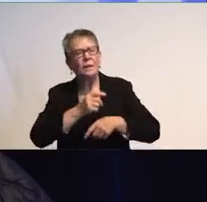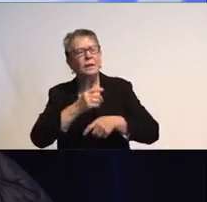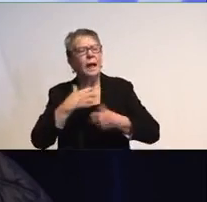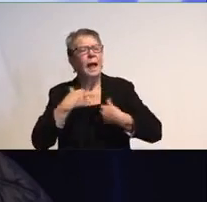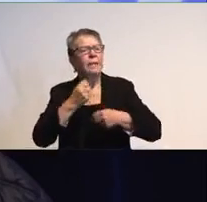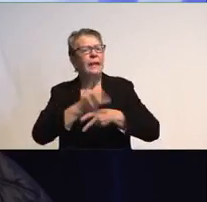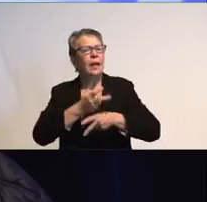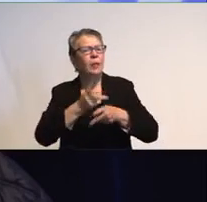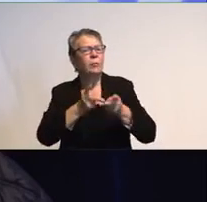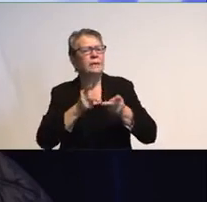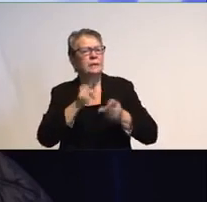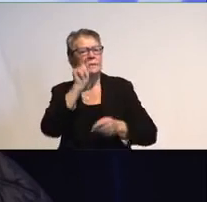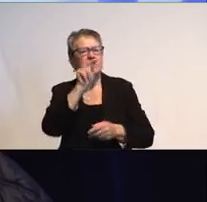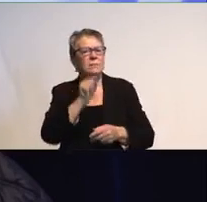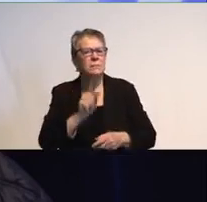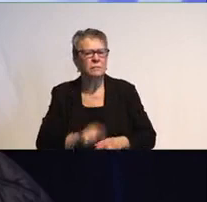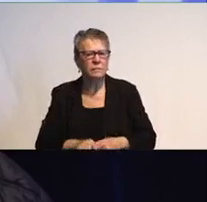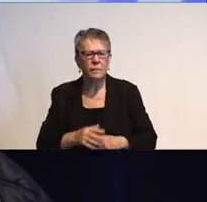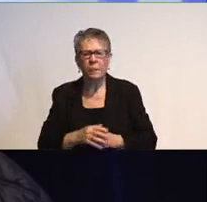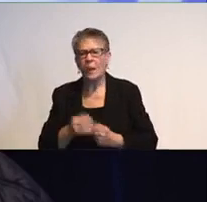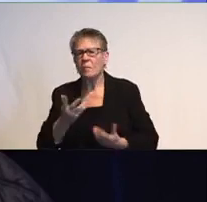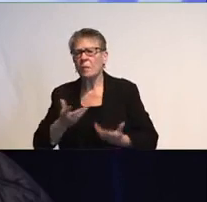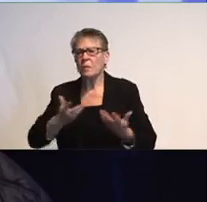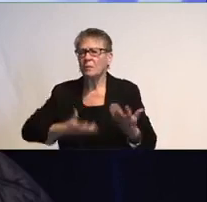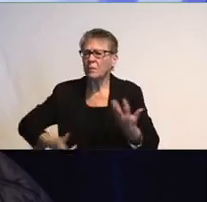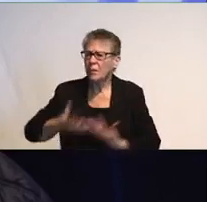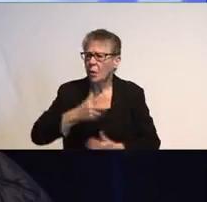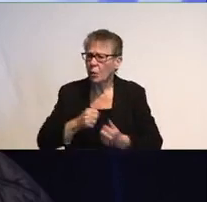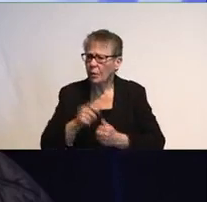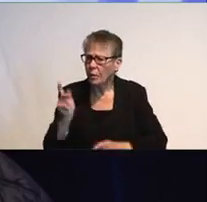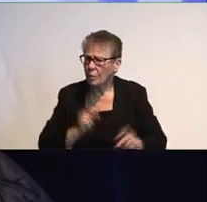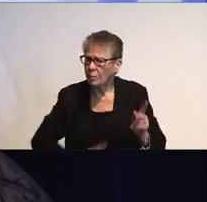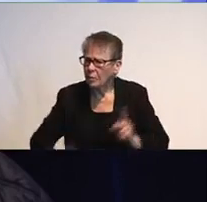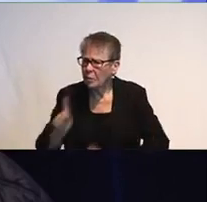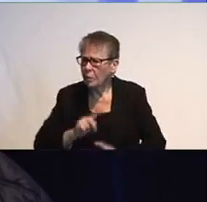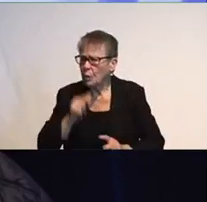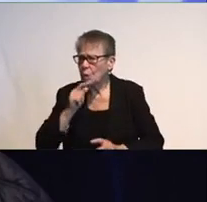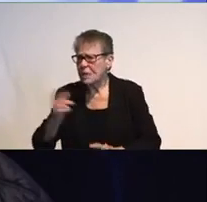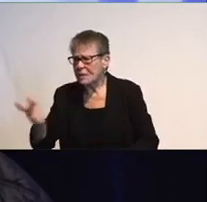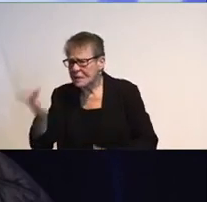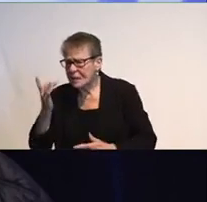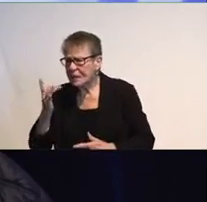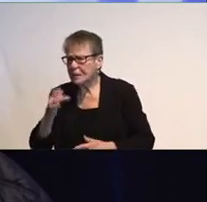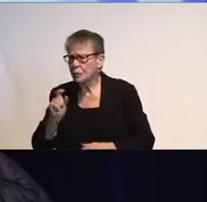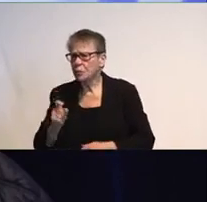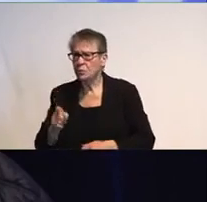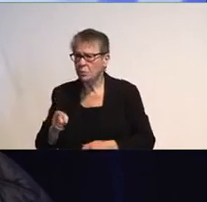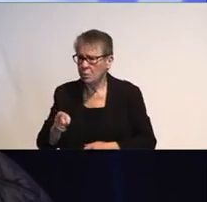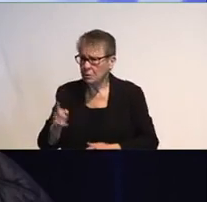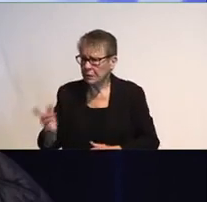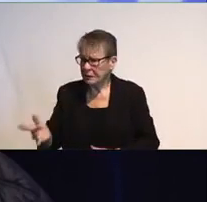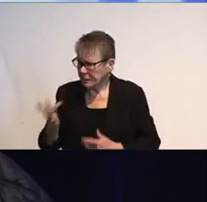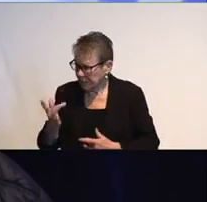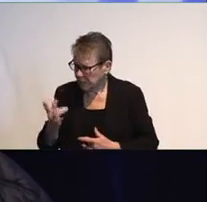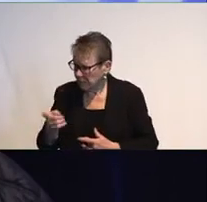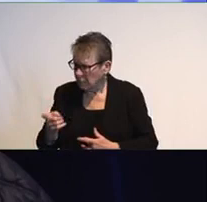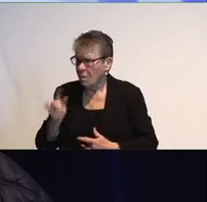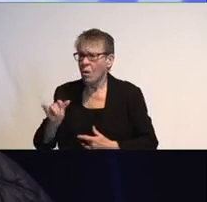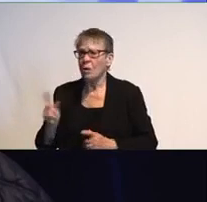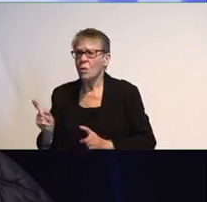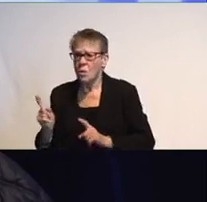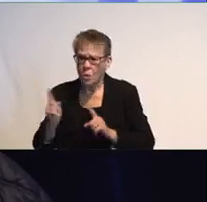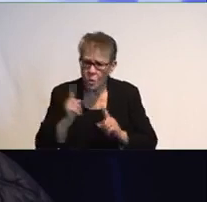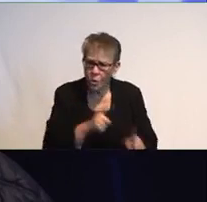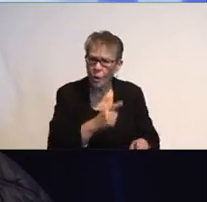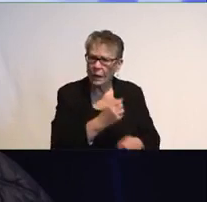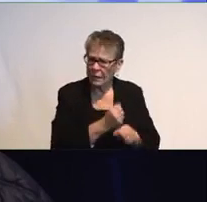COVID, regardless of vaccination status, should be tested in 5 to 7 days after the last exposure. Options for